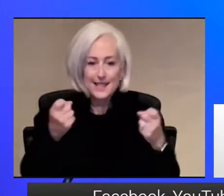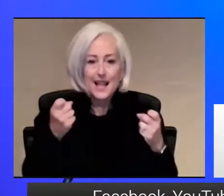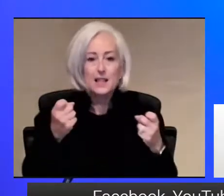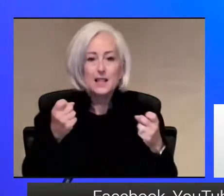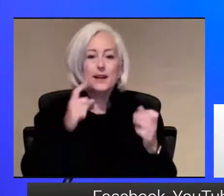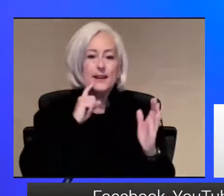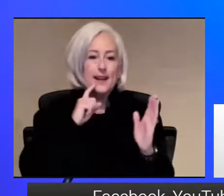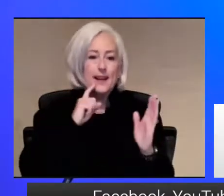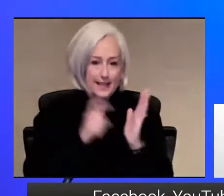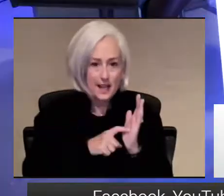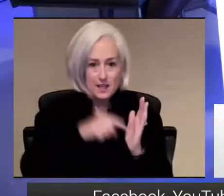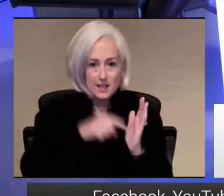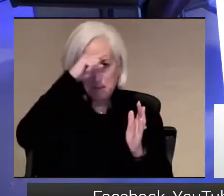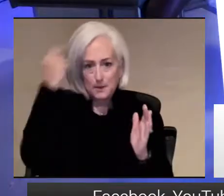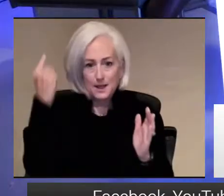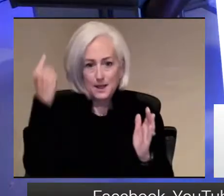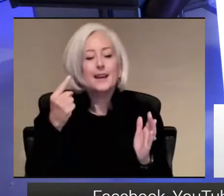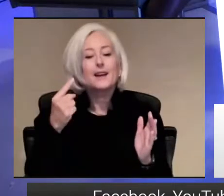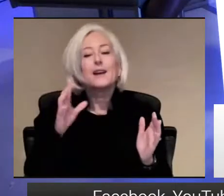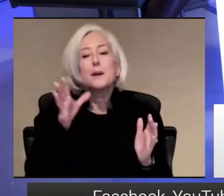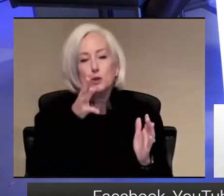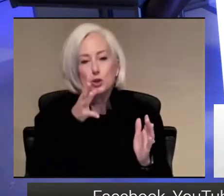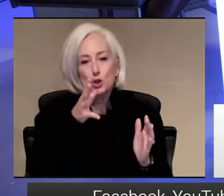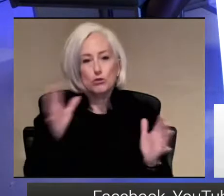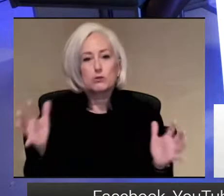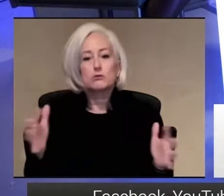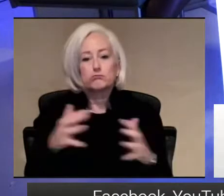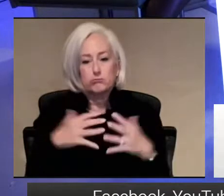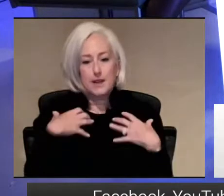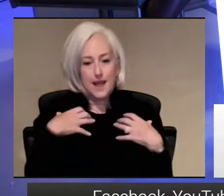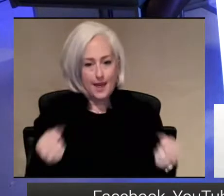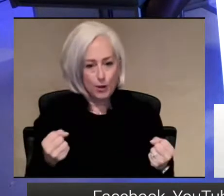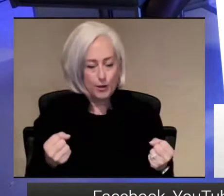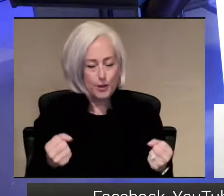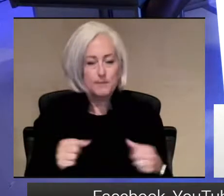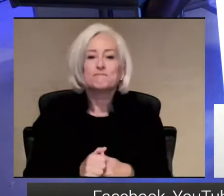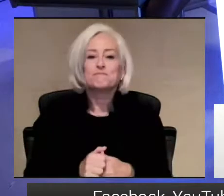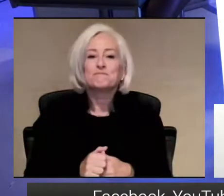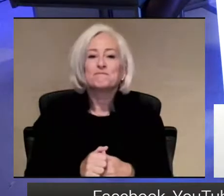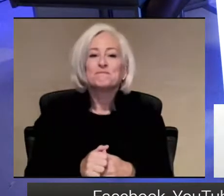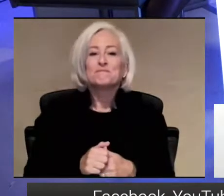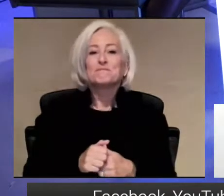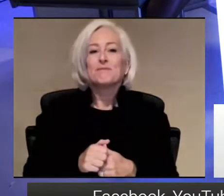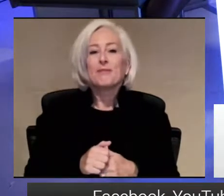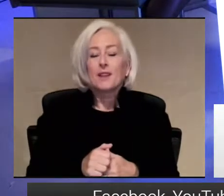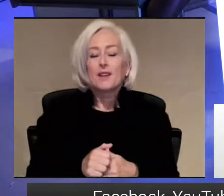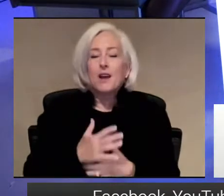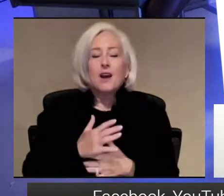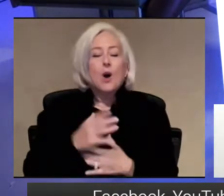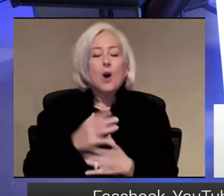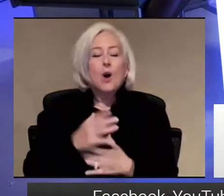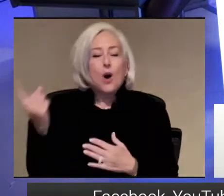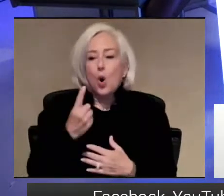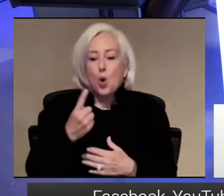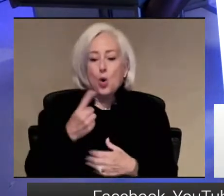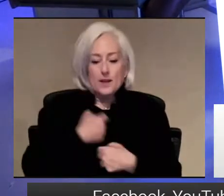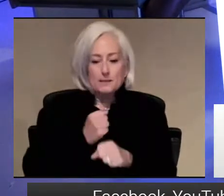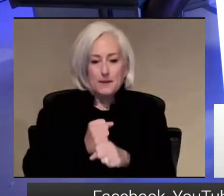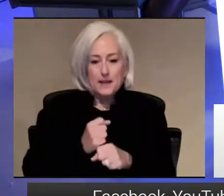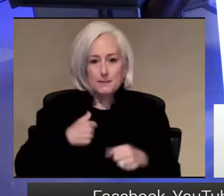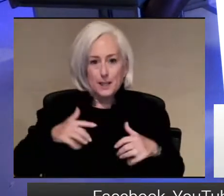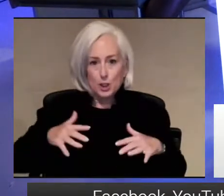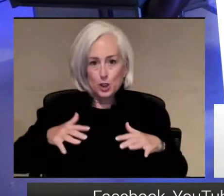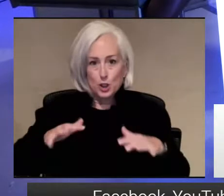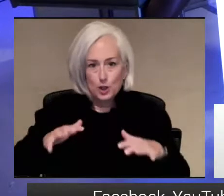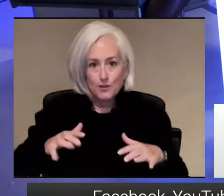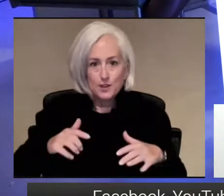health in our nation. Yeah, I tell you what, I can't imagine. It makes you. It always made me so nervous when my wife was pregnant because I